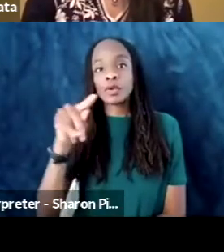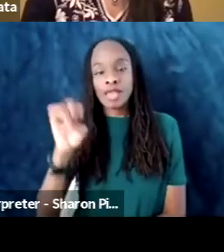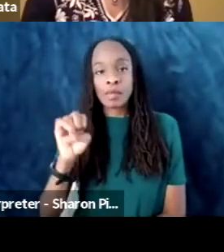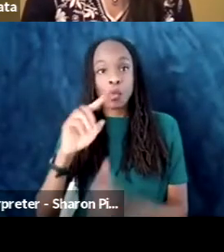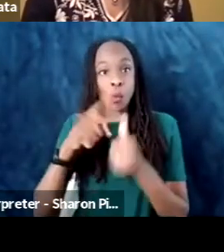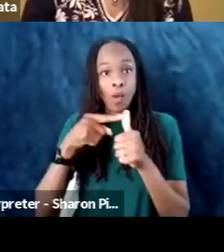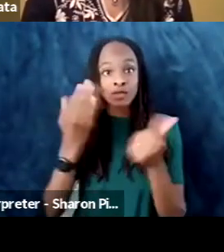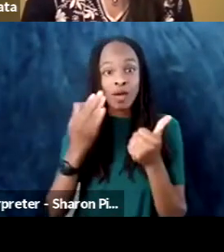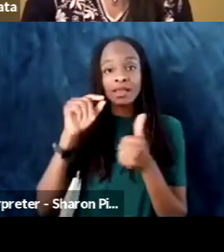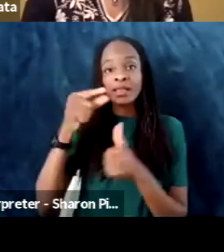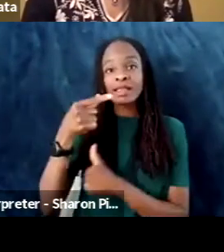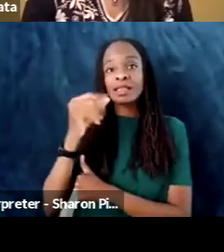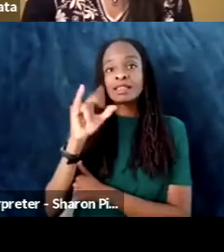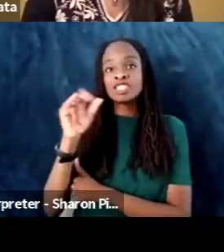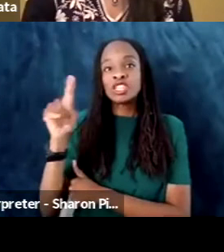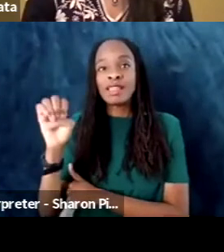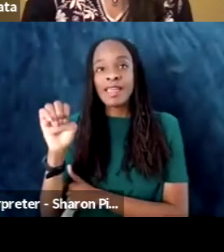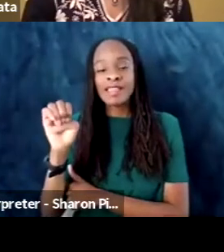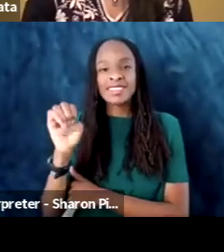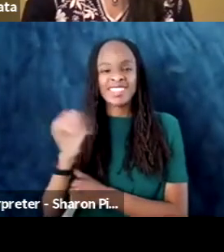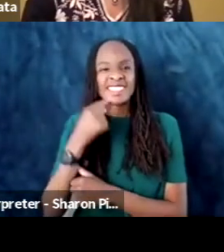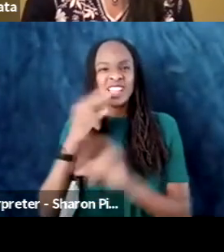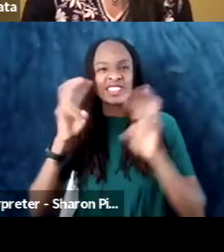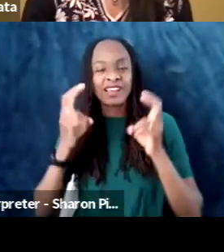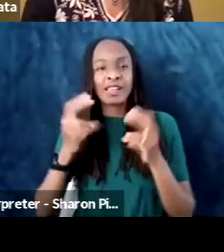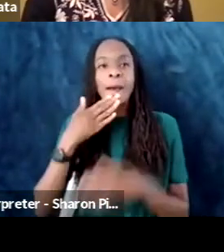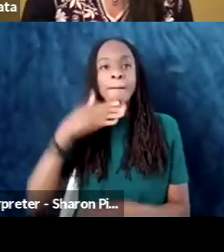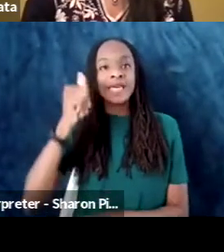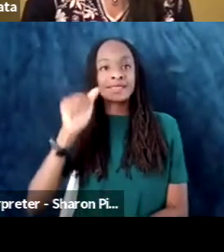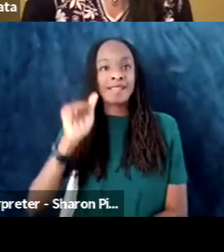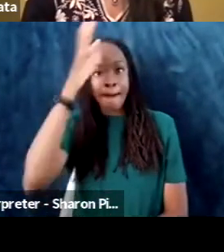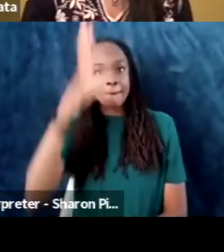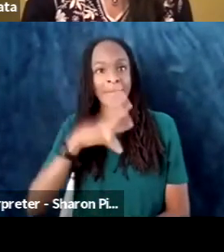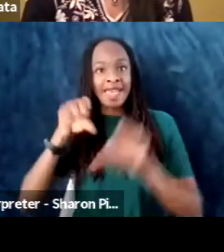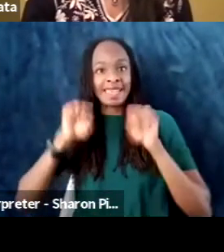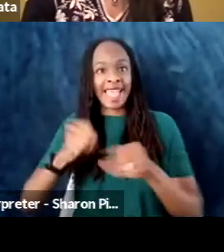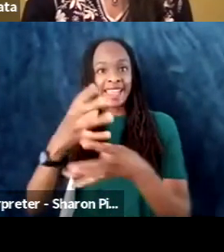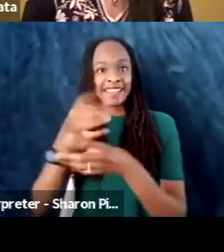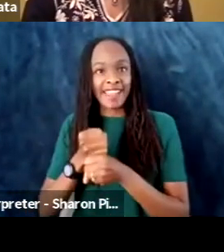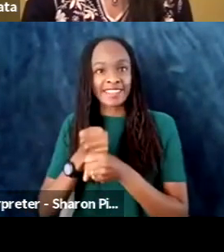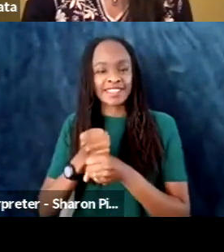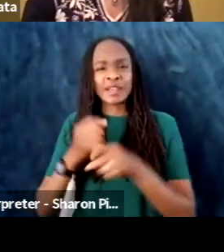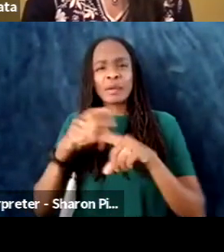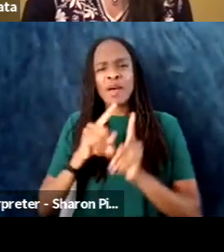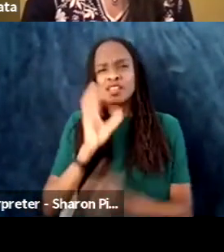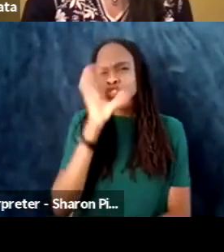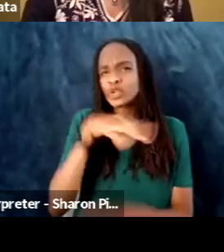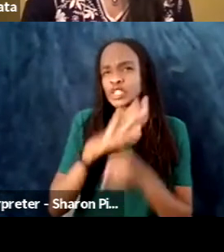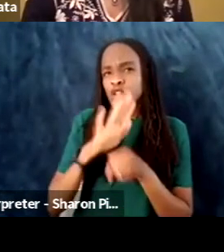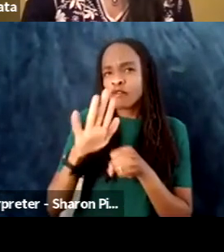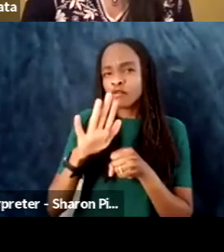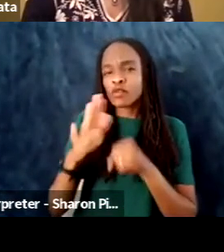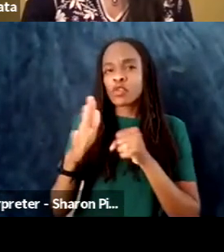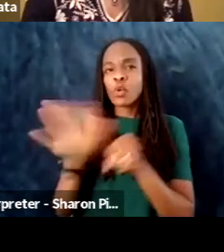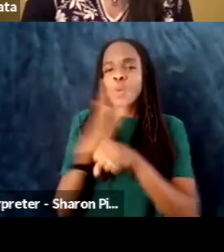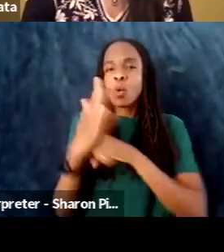The Gillette tagline is "the best a man can get." But strangely enough, the whole country took notice when a year and a